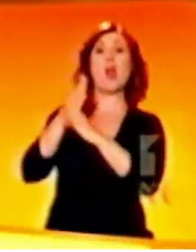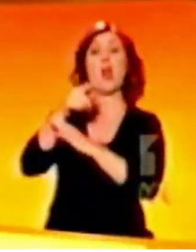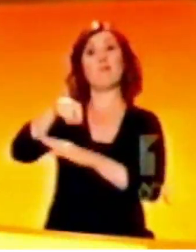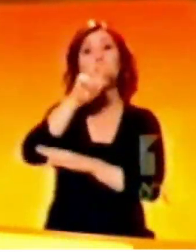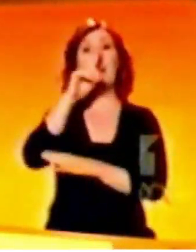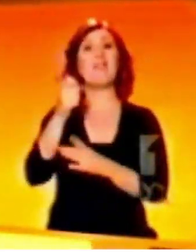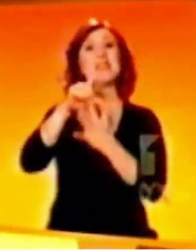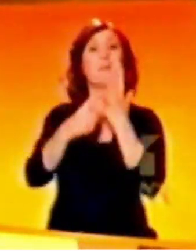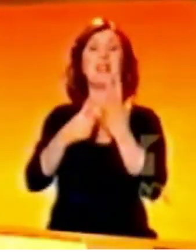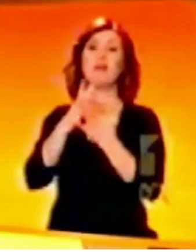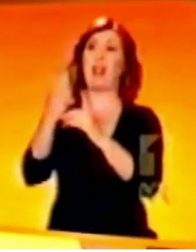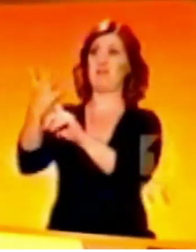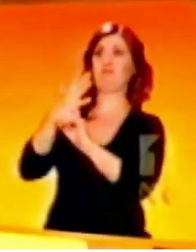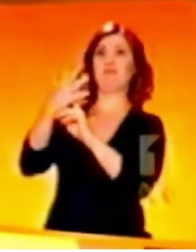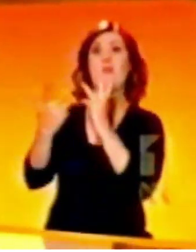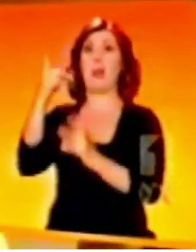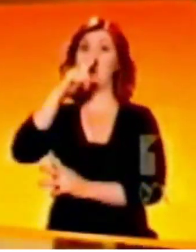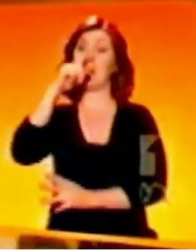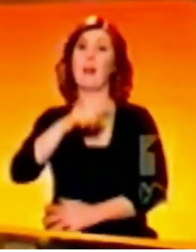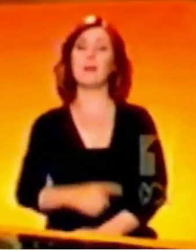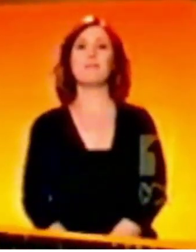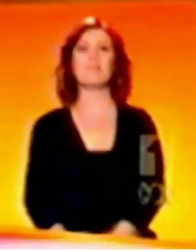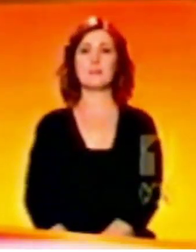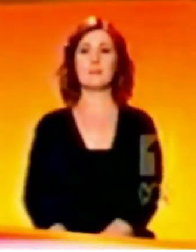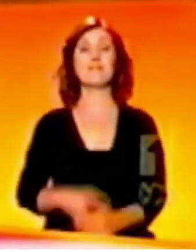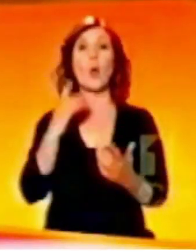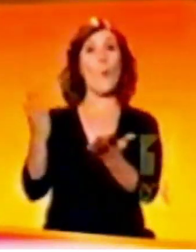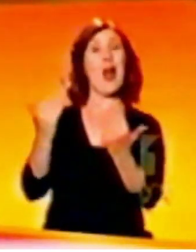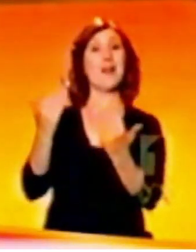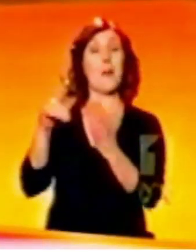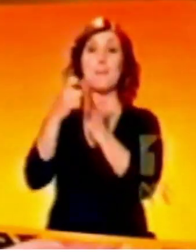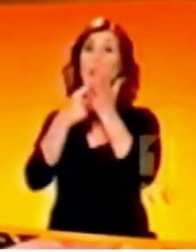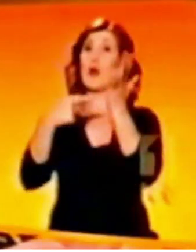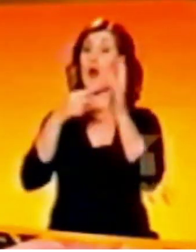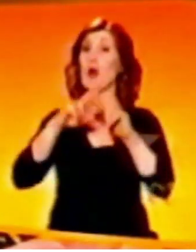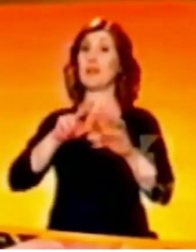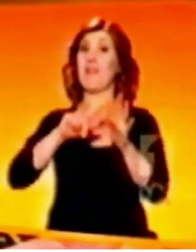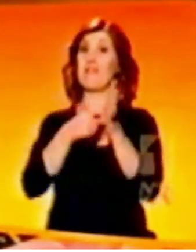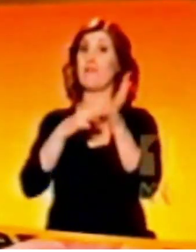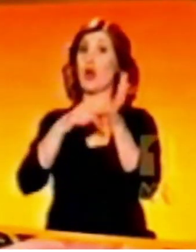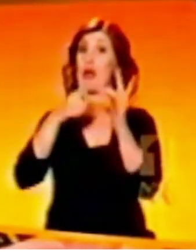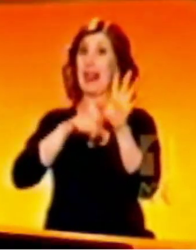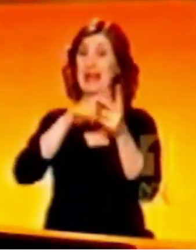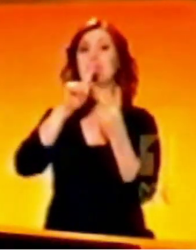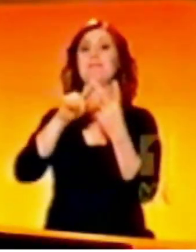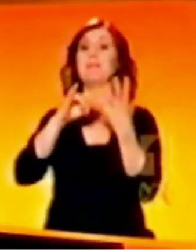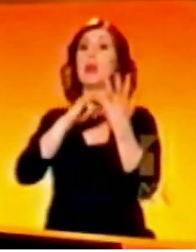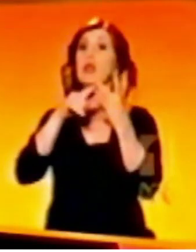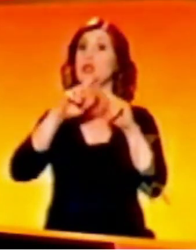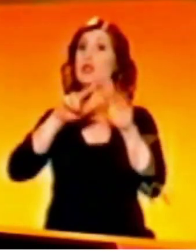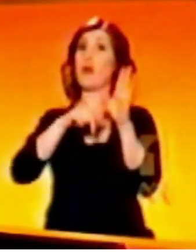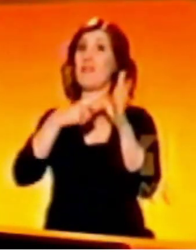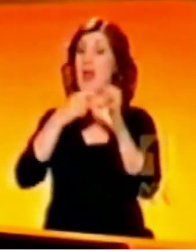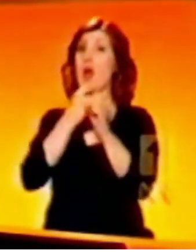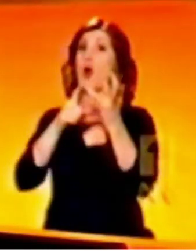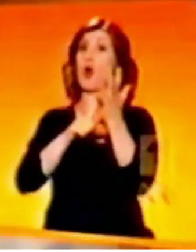disability face is the limits that are put on them by other people. So please welcome Paralympian Kurt Fearnley, filmmaker and presenter